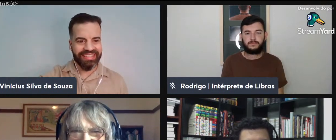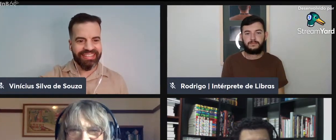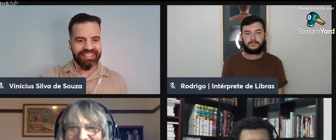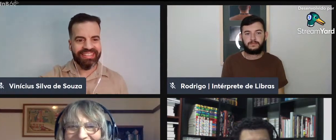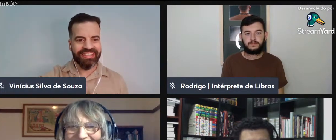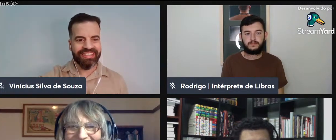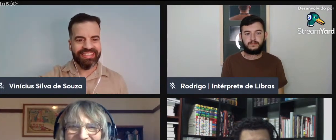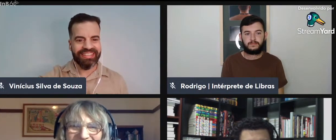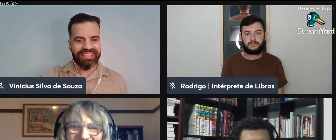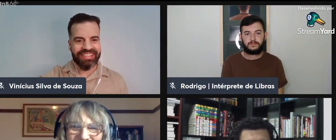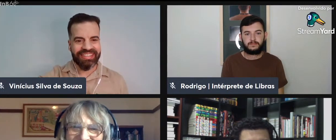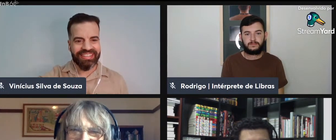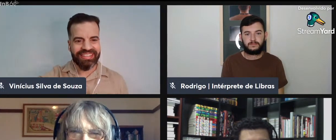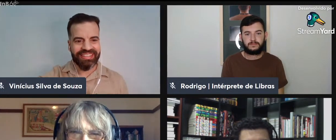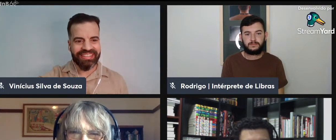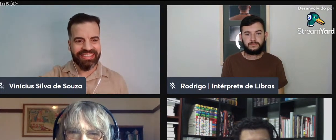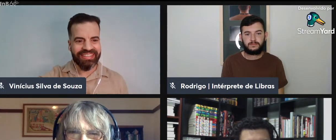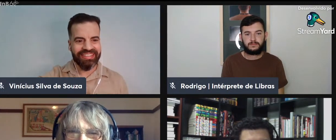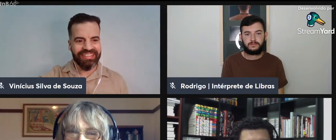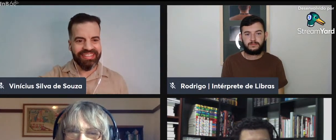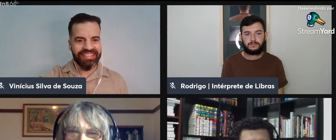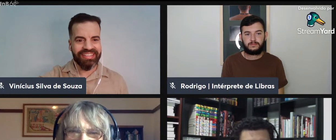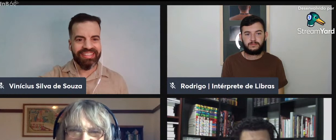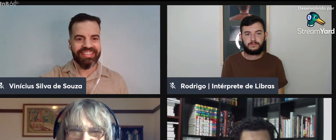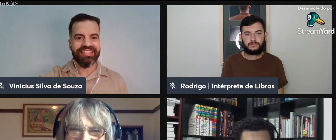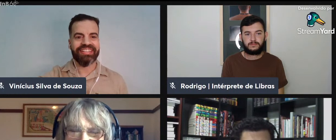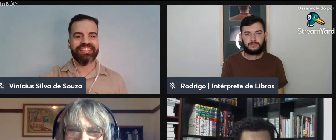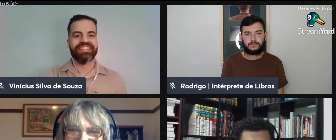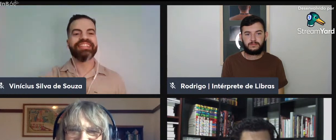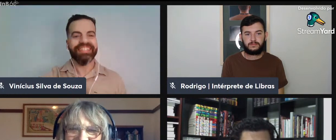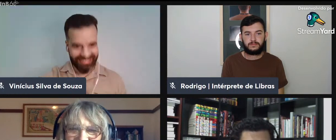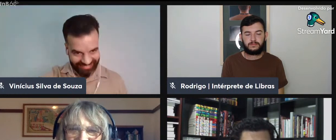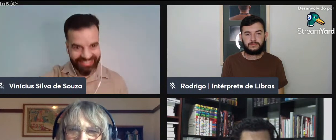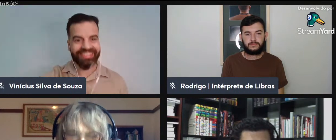Good morning and greetings from Australia.